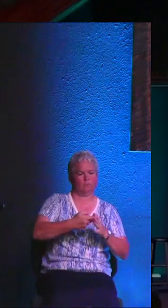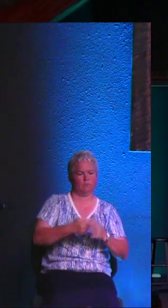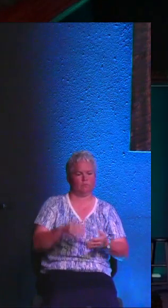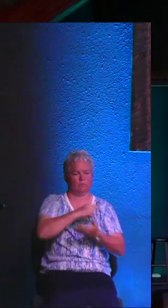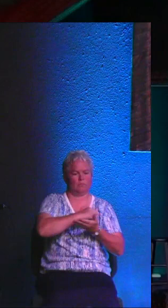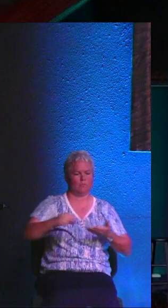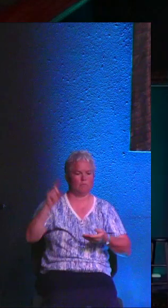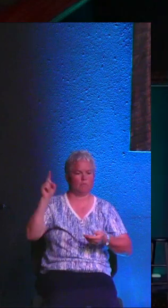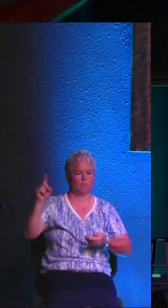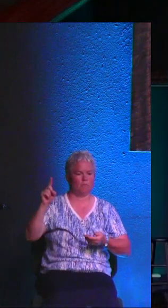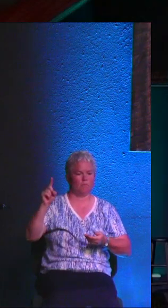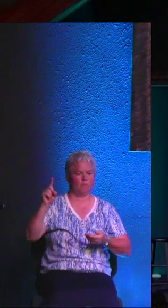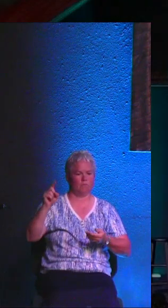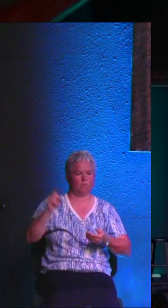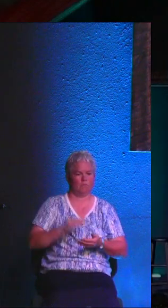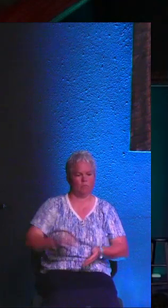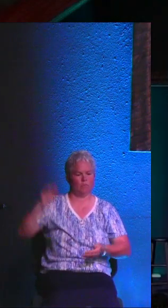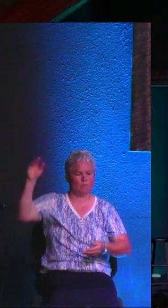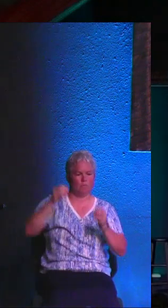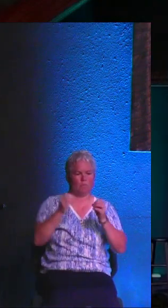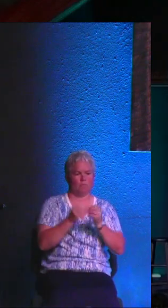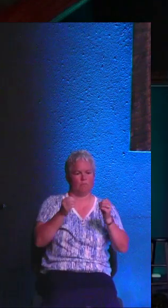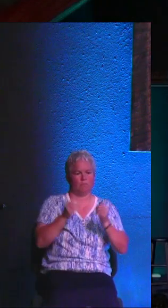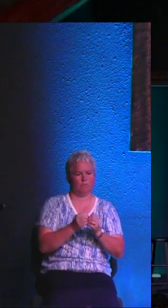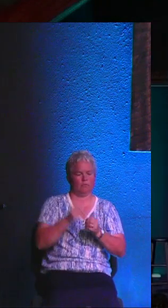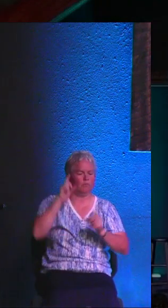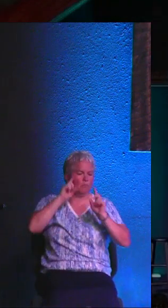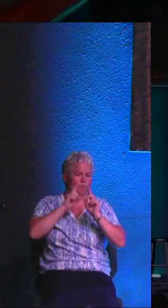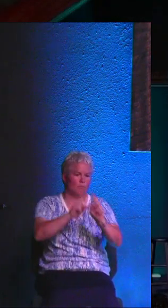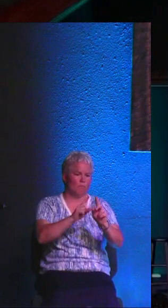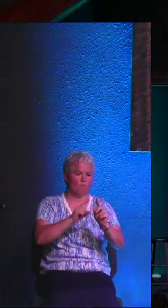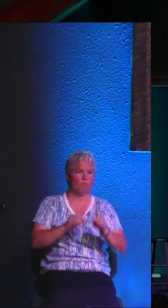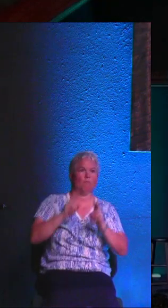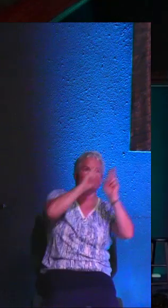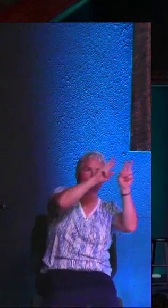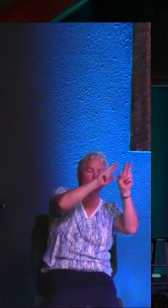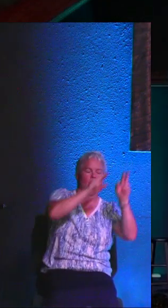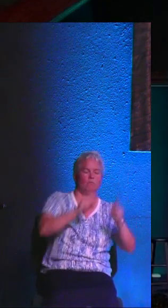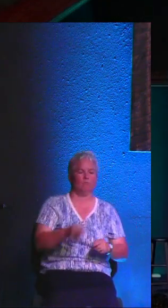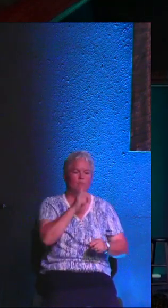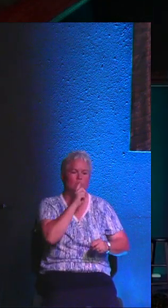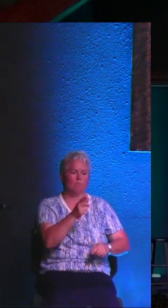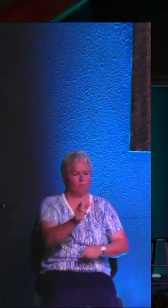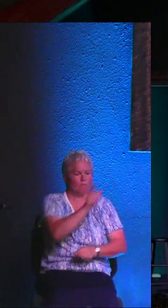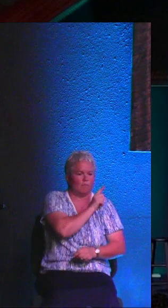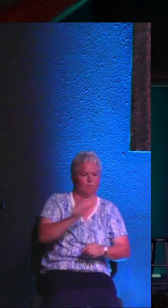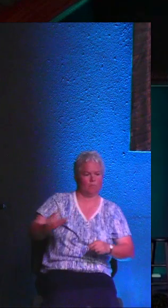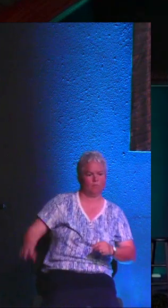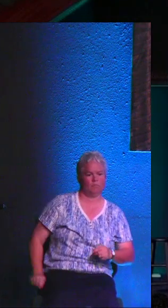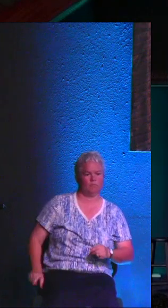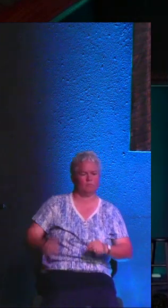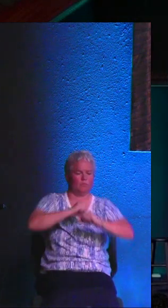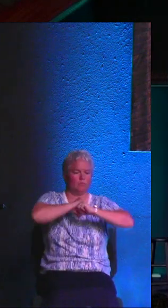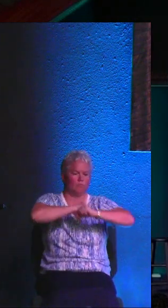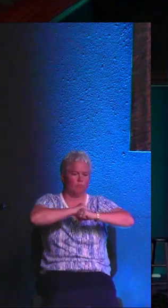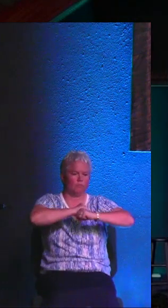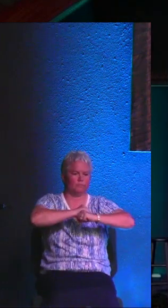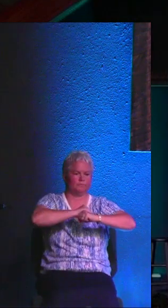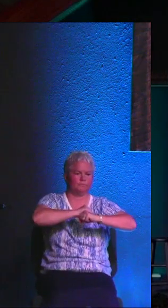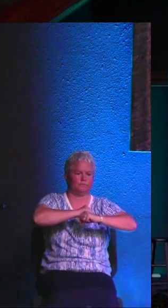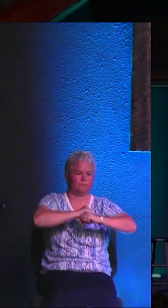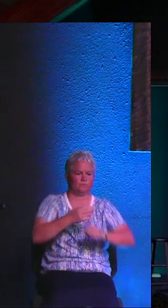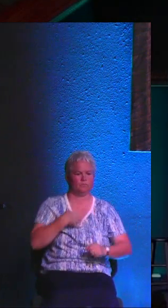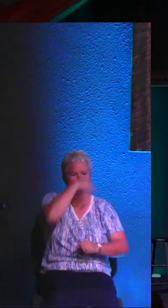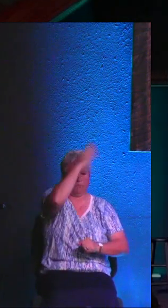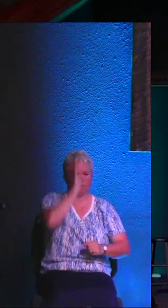1. He who dwells in the shelter of the Most High will abide in the shadow of the Almighty. I will say to the Lord, my refuge and my